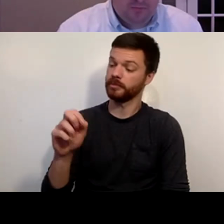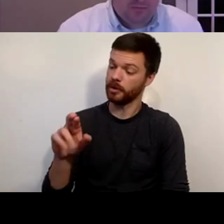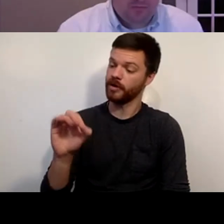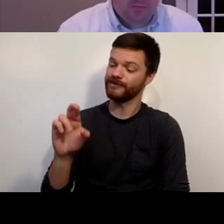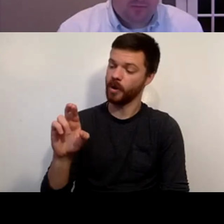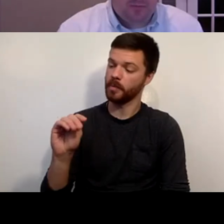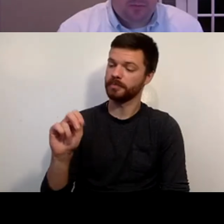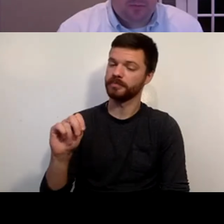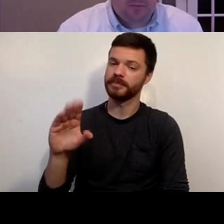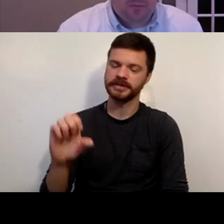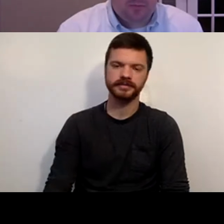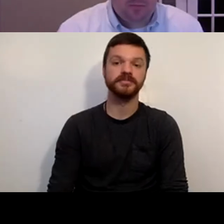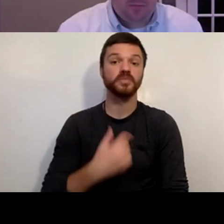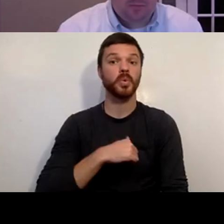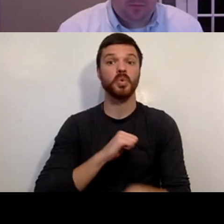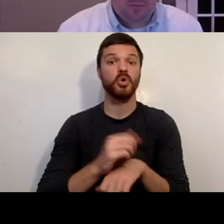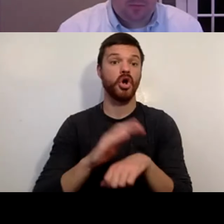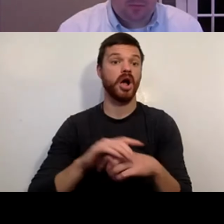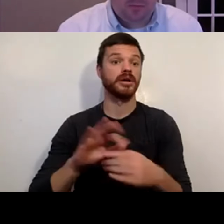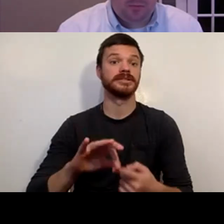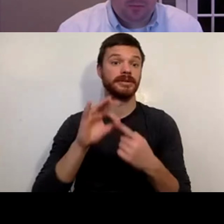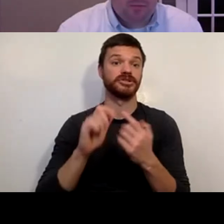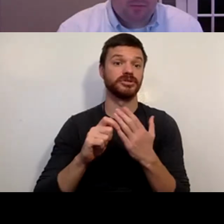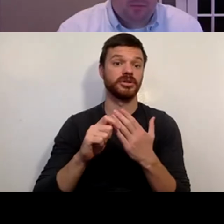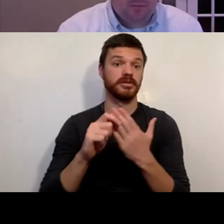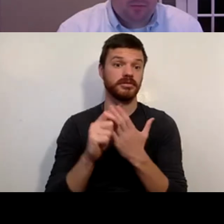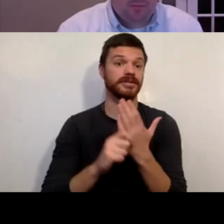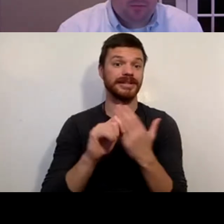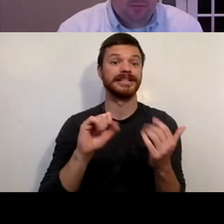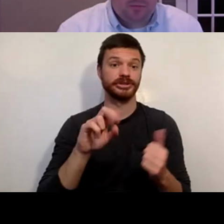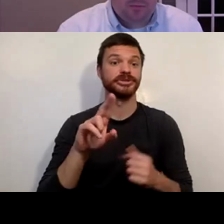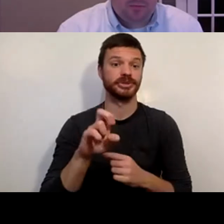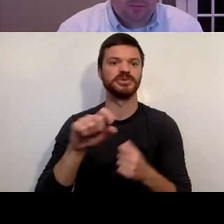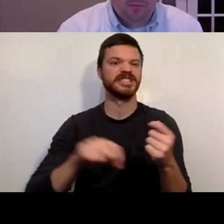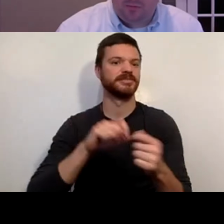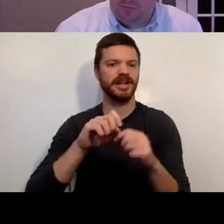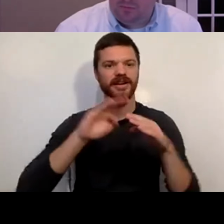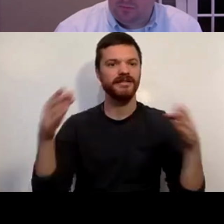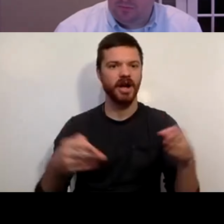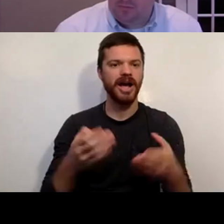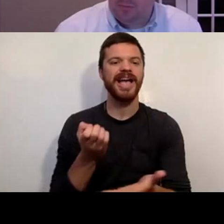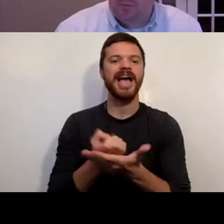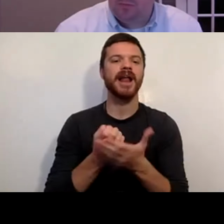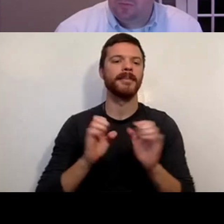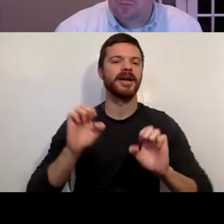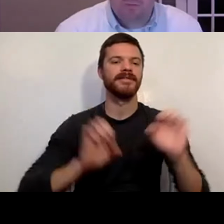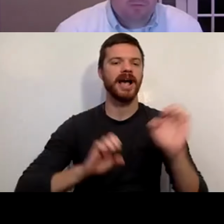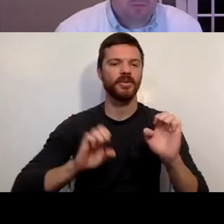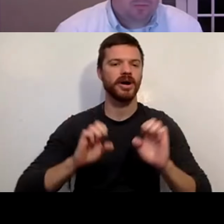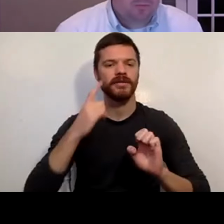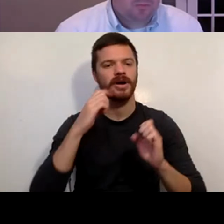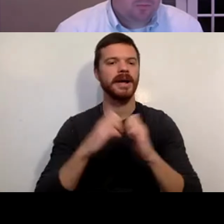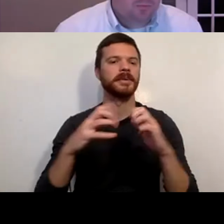are working on a special issue for the journal Implementation Science that's specifically focused on economic evaluation and implementation